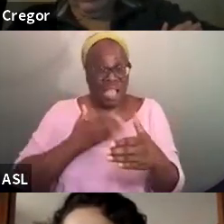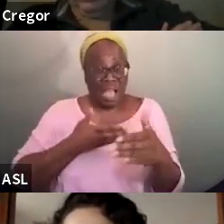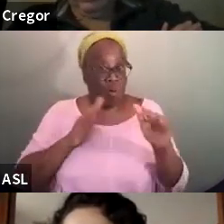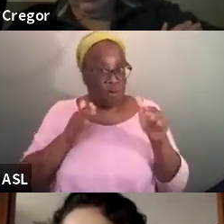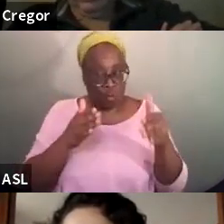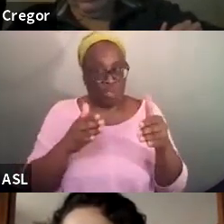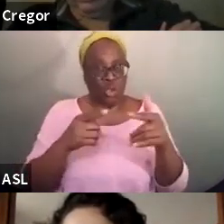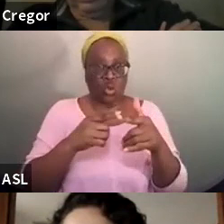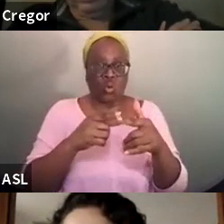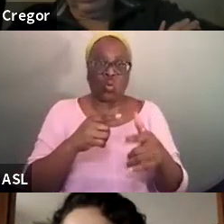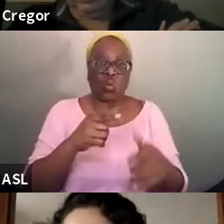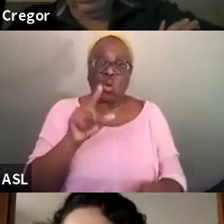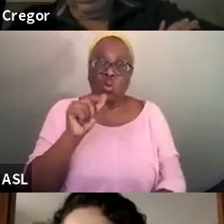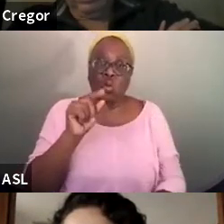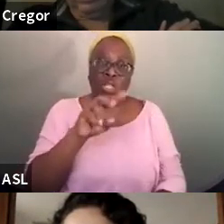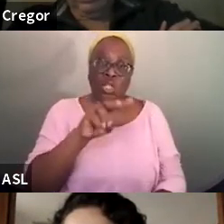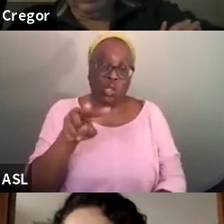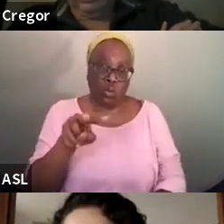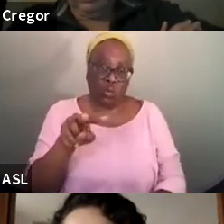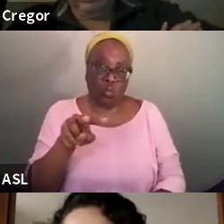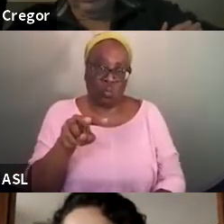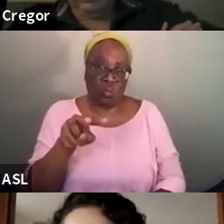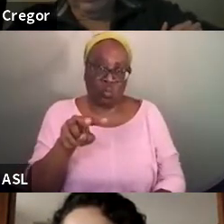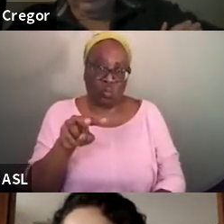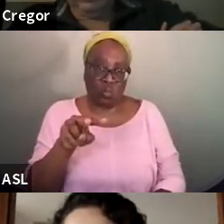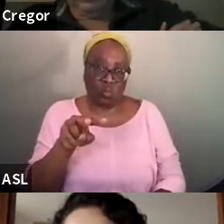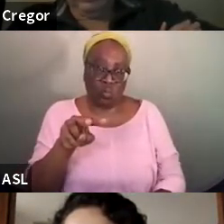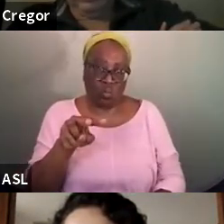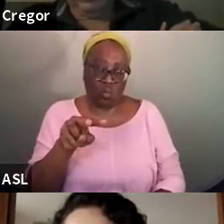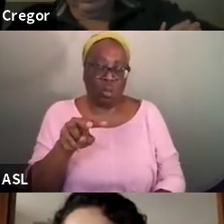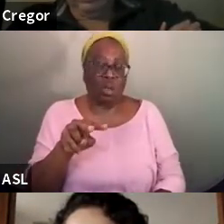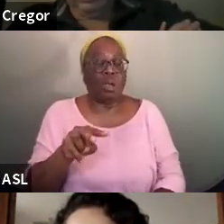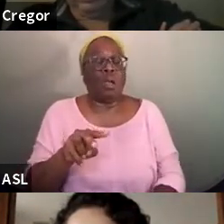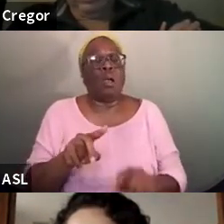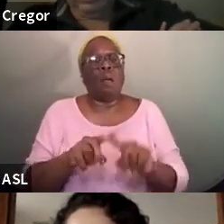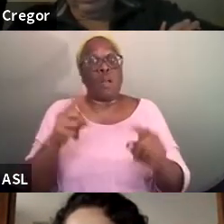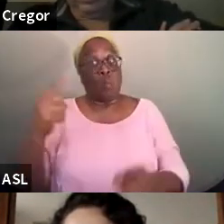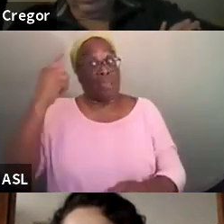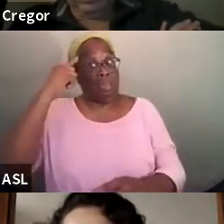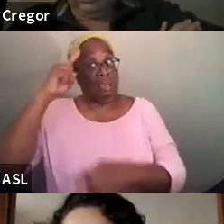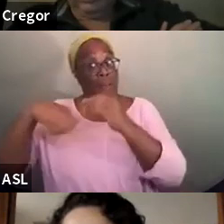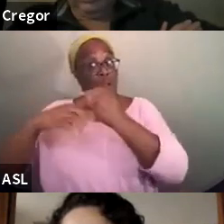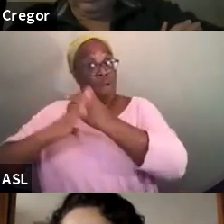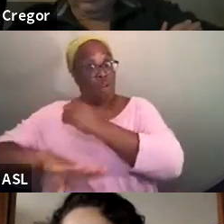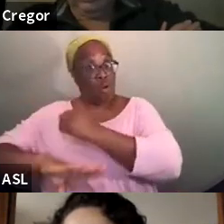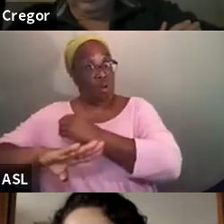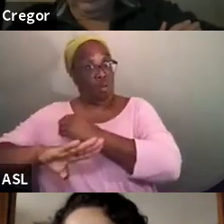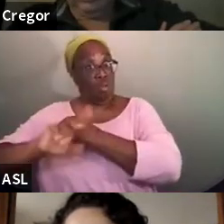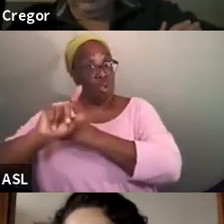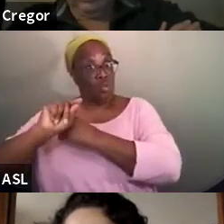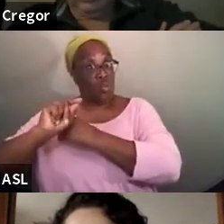22 and beyond. But as we consider fall of 2021,